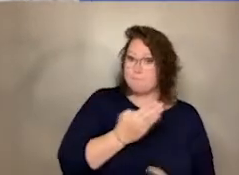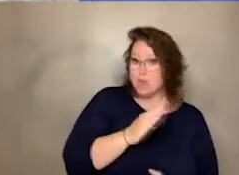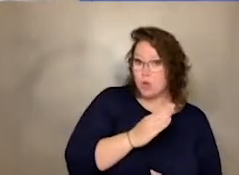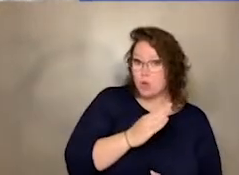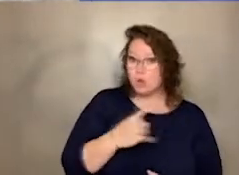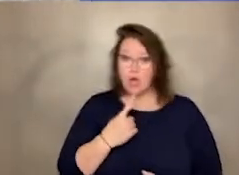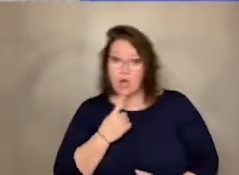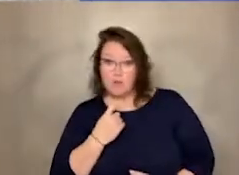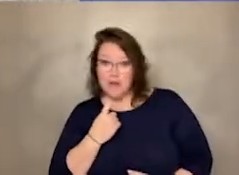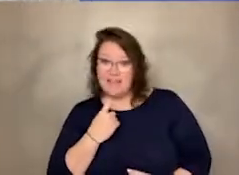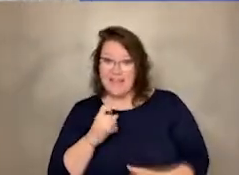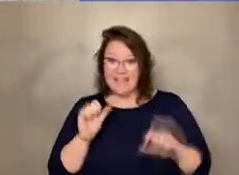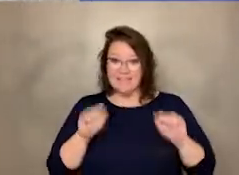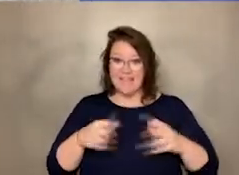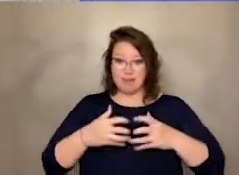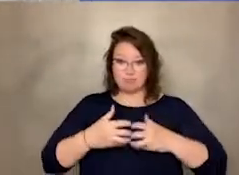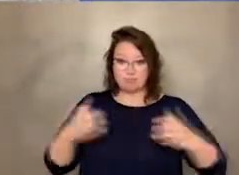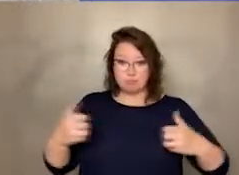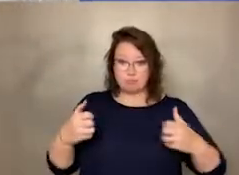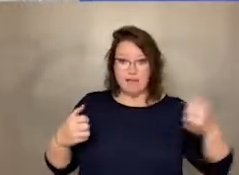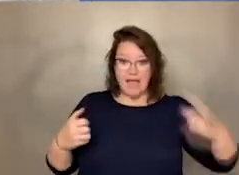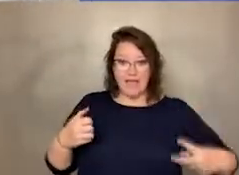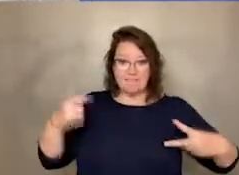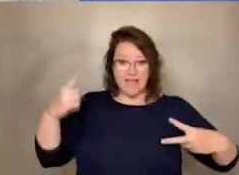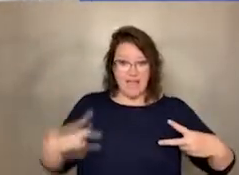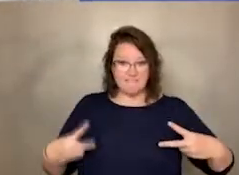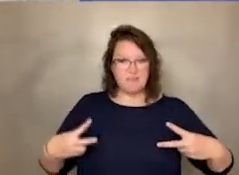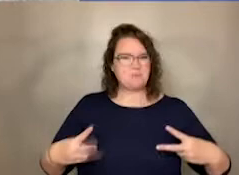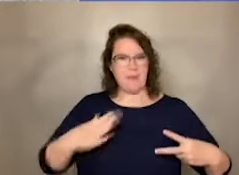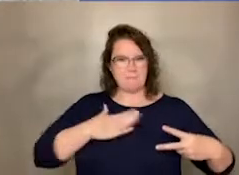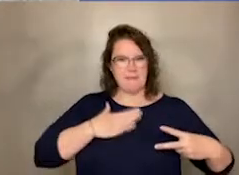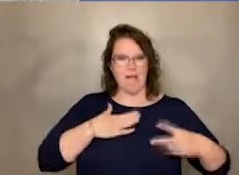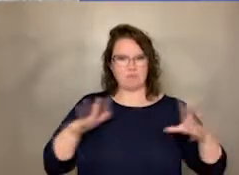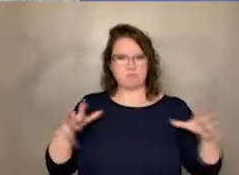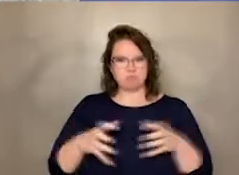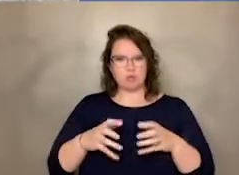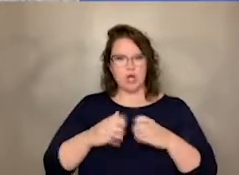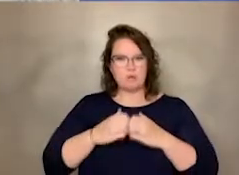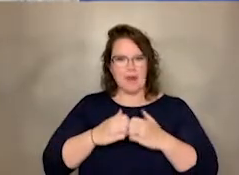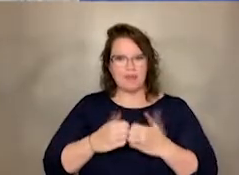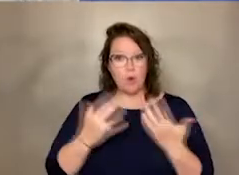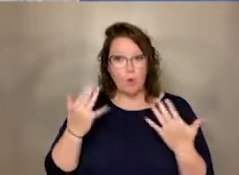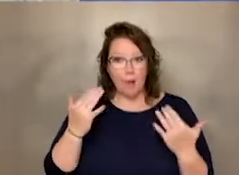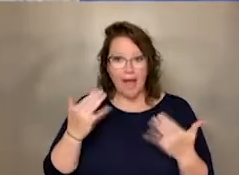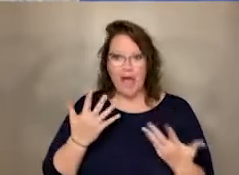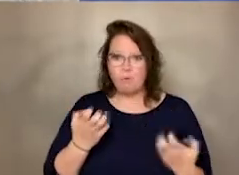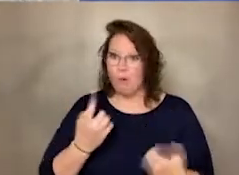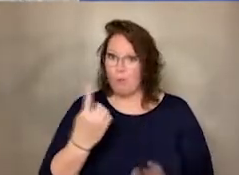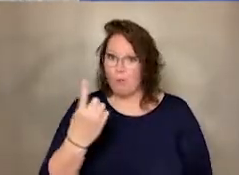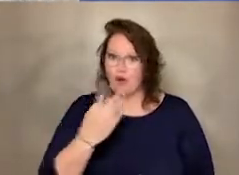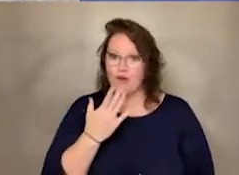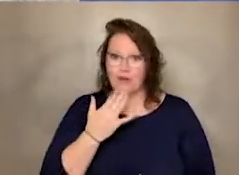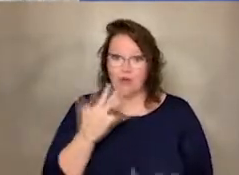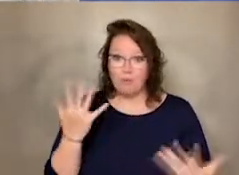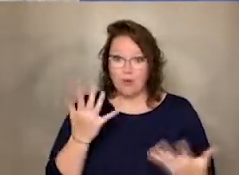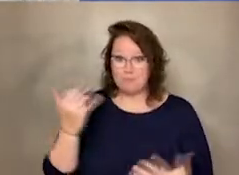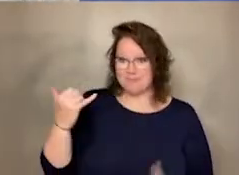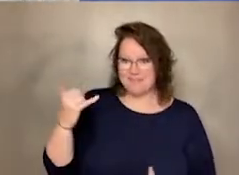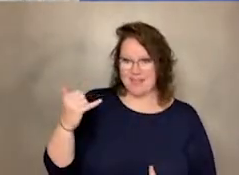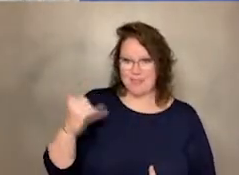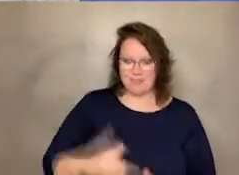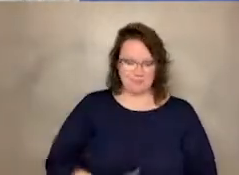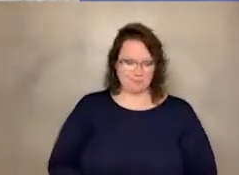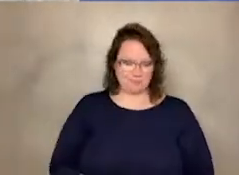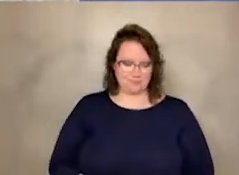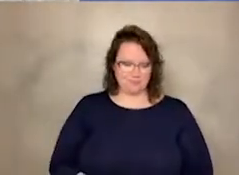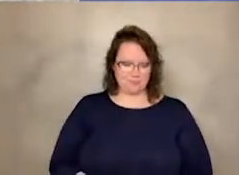Play-Doh, then you can divide it in half. I'm going to keep my Play-Doh all together because I just want yellow Play-Doh. So I'm going to roll it one more